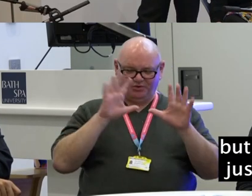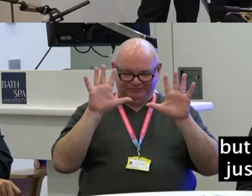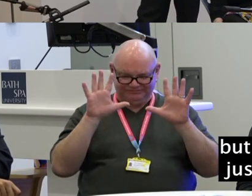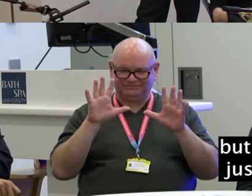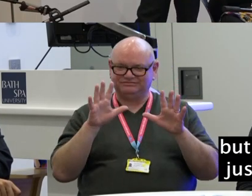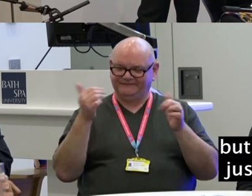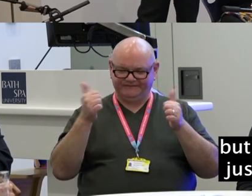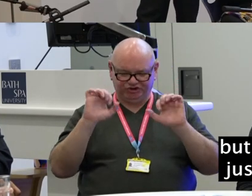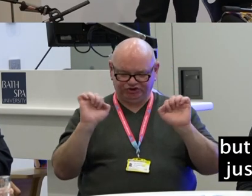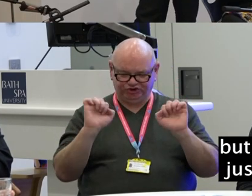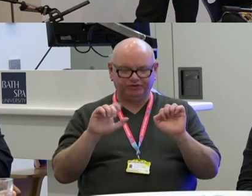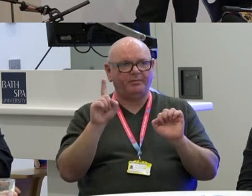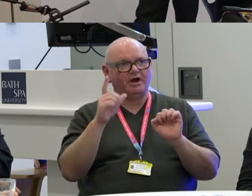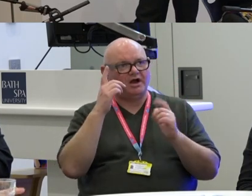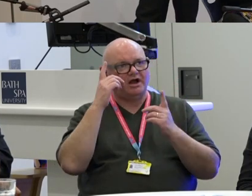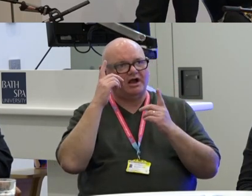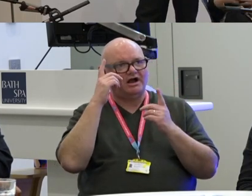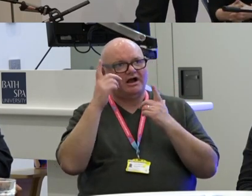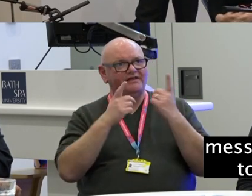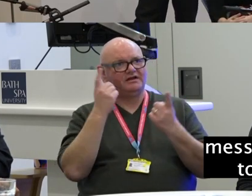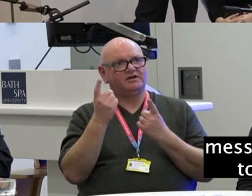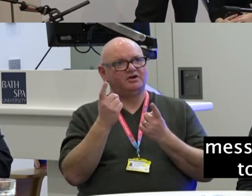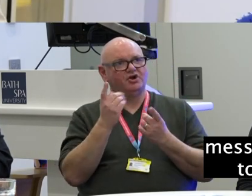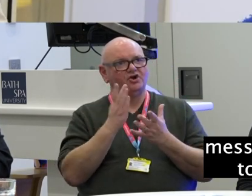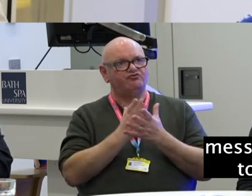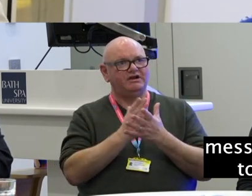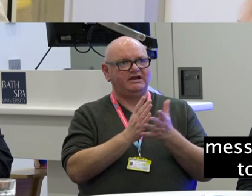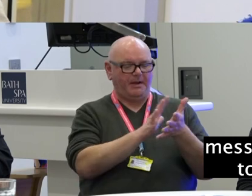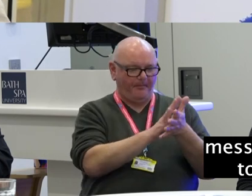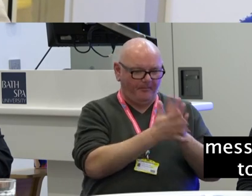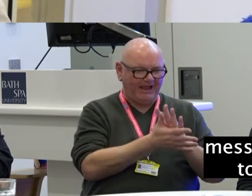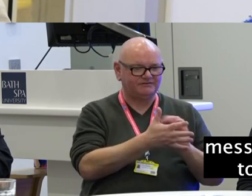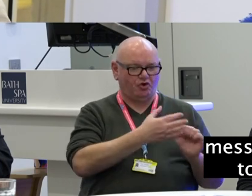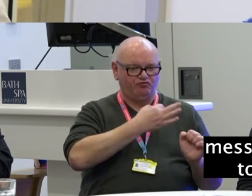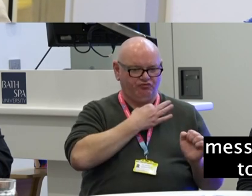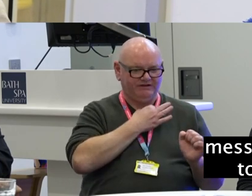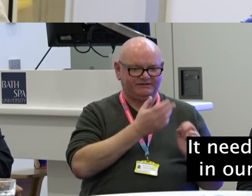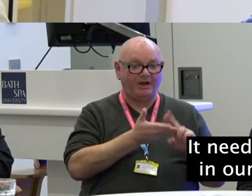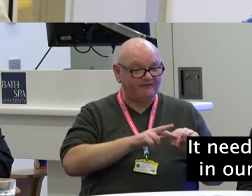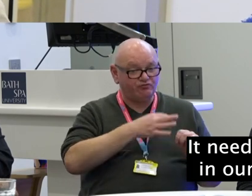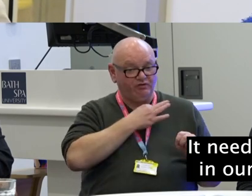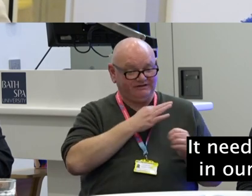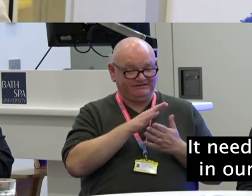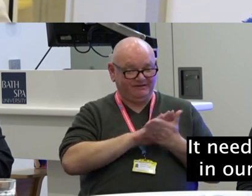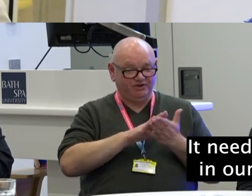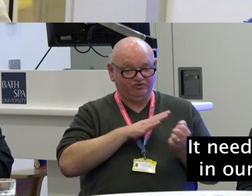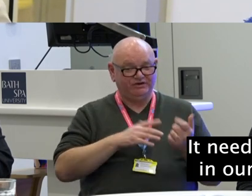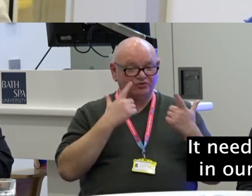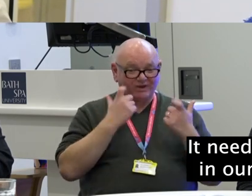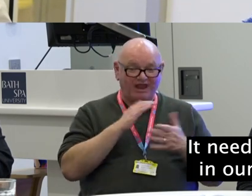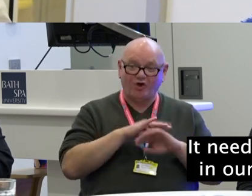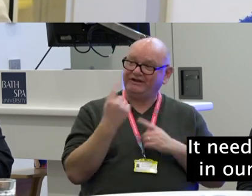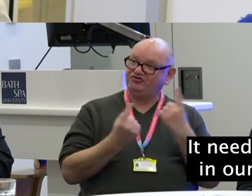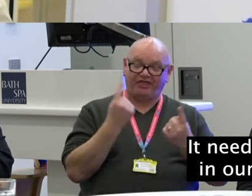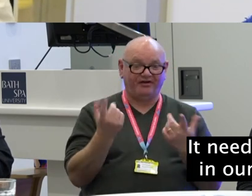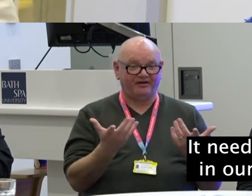there's something just really like simple about... mess is risk, and to risk we need to care about each other. Care needs to be rooted in